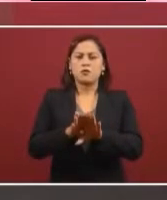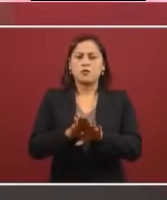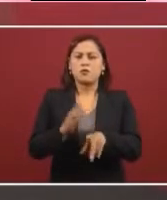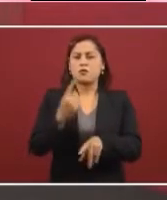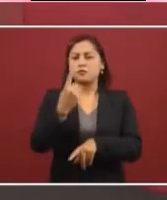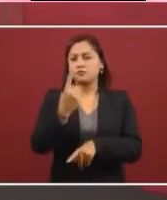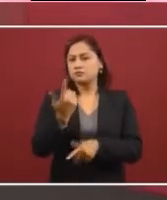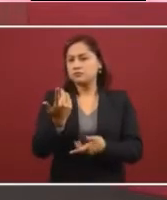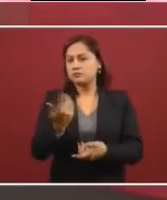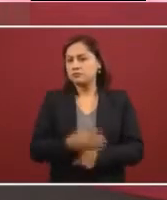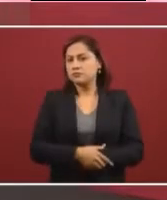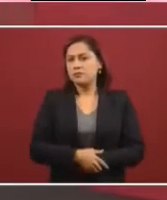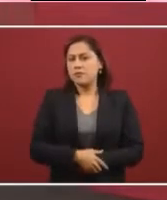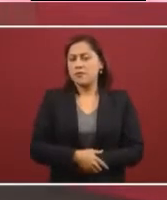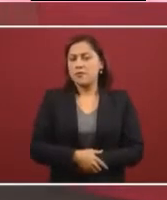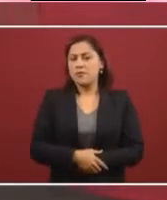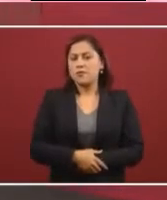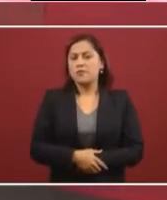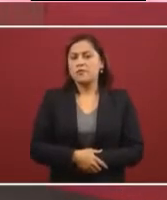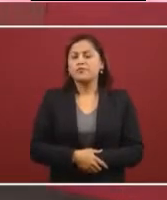An element or